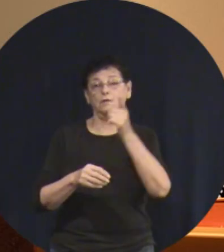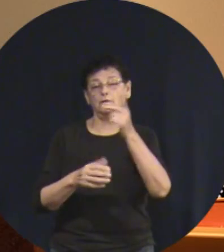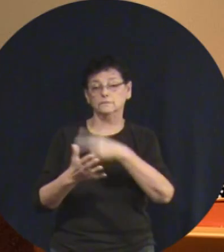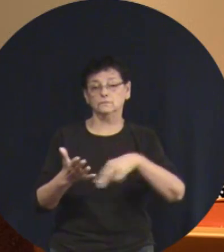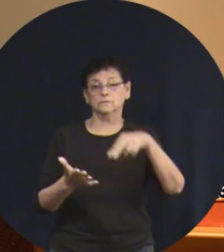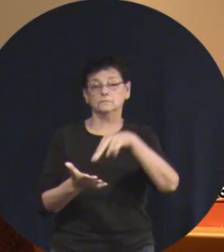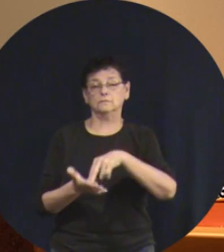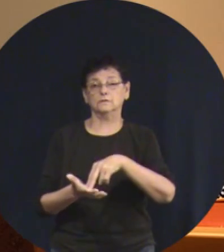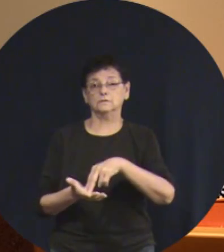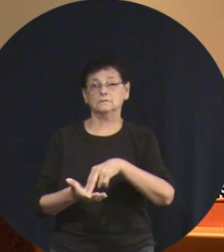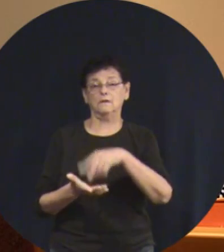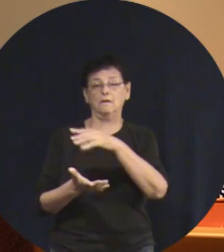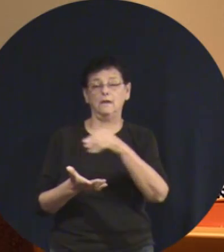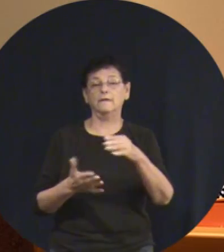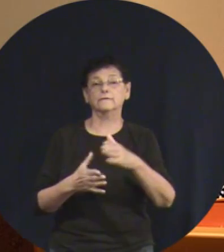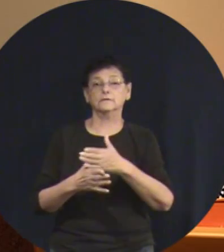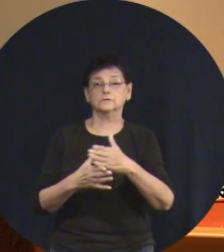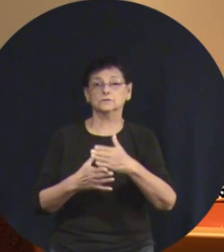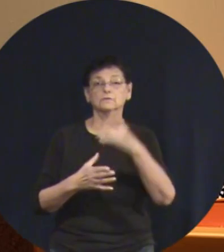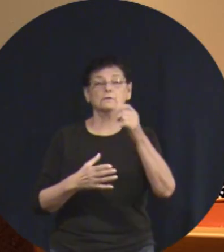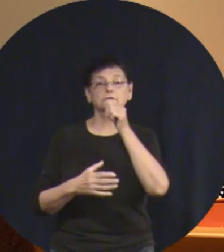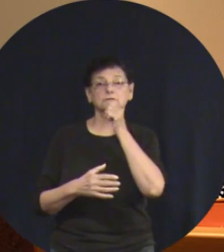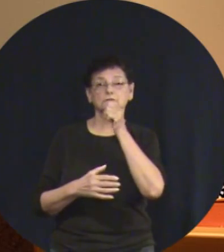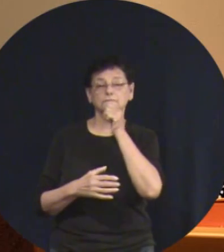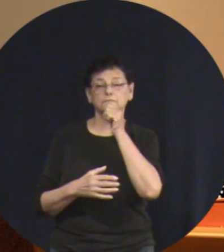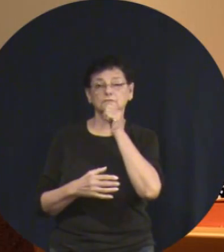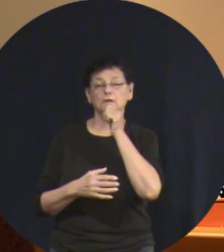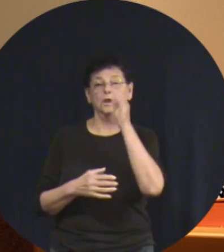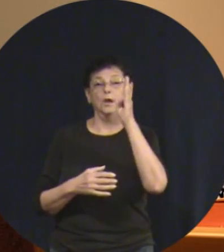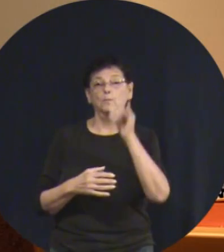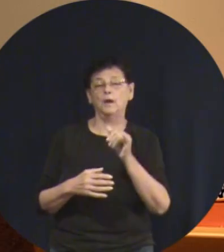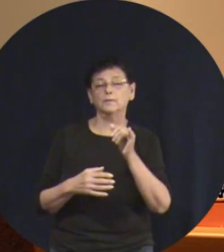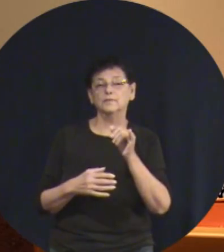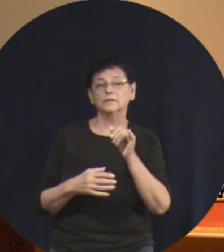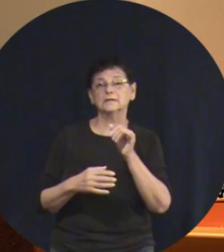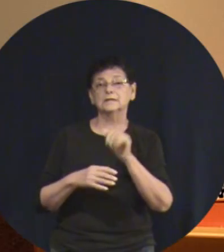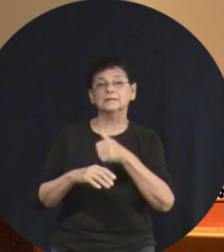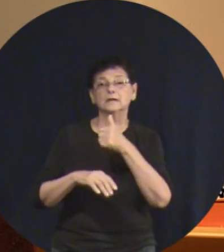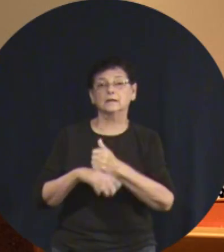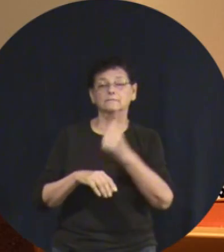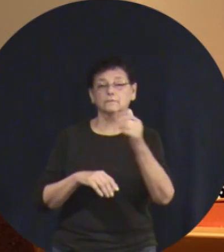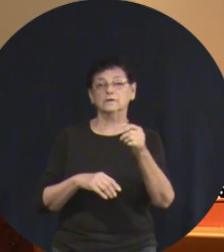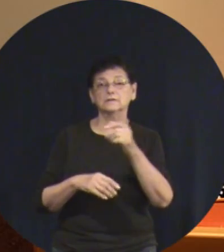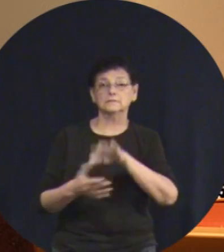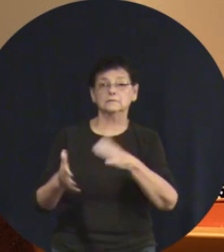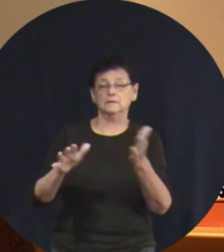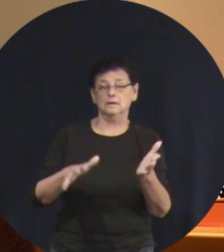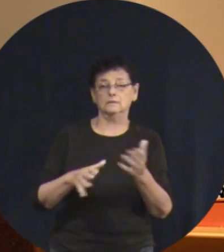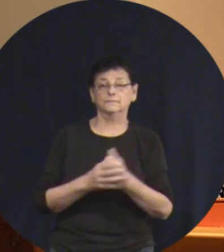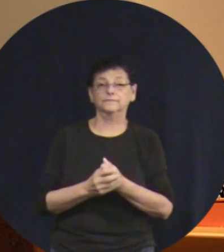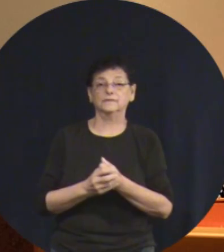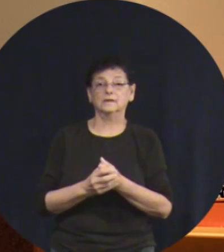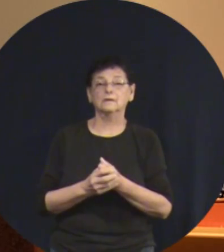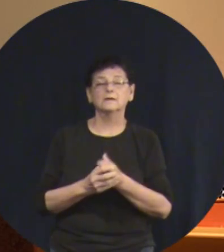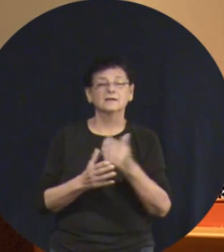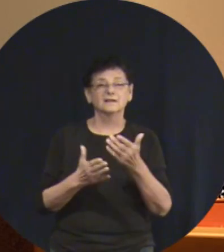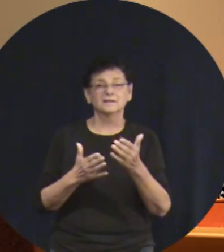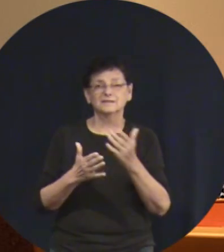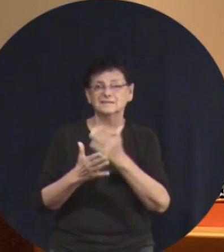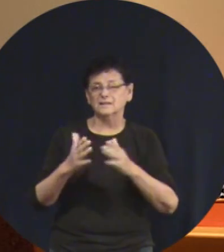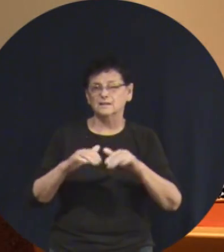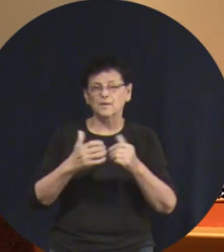his resurrection and the sharing of his sufferings by being conformed to his death. It is